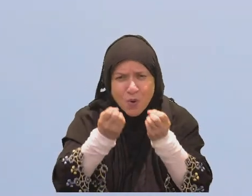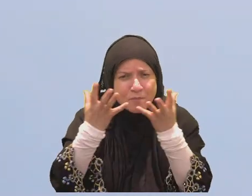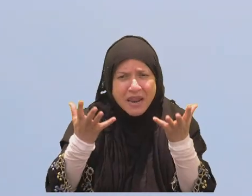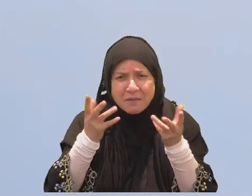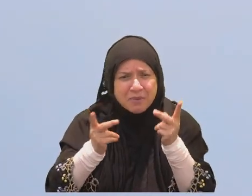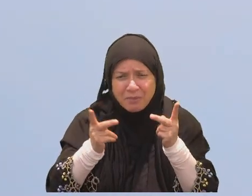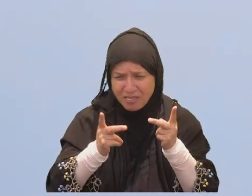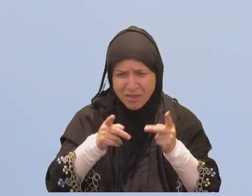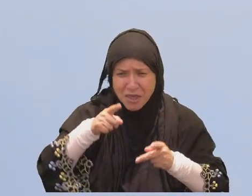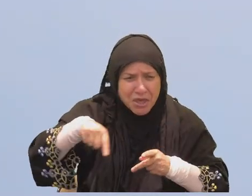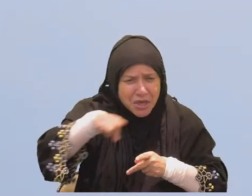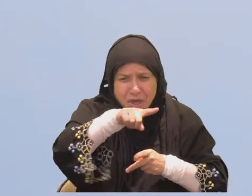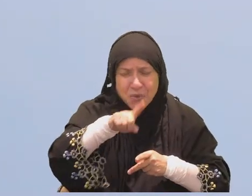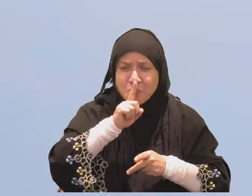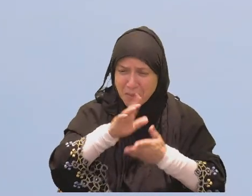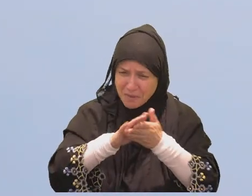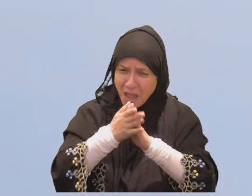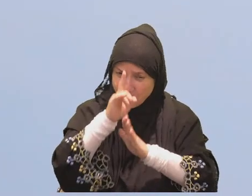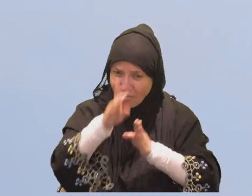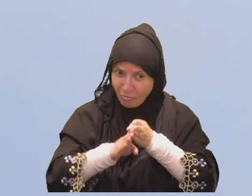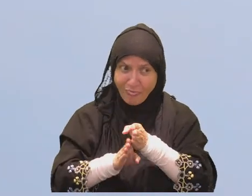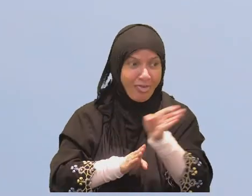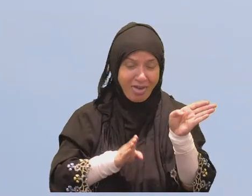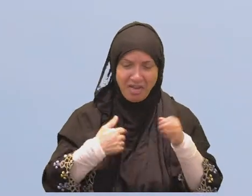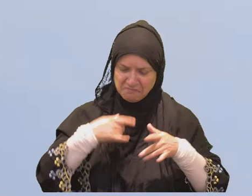That's a lie.